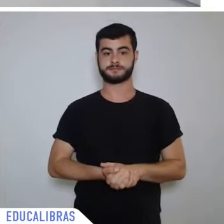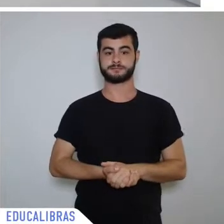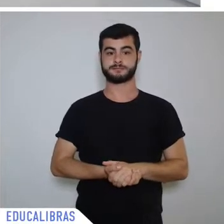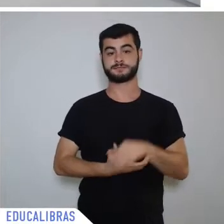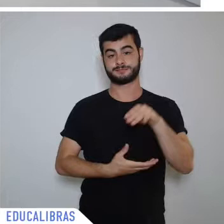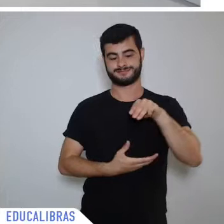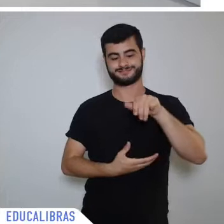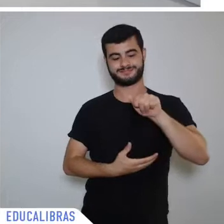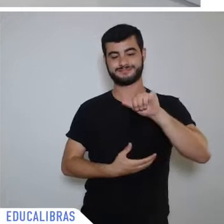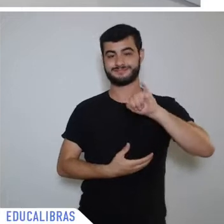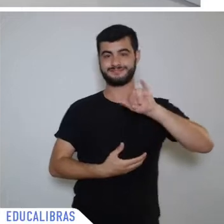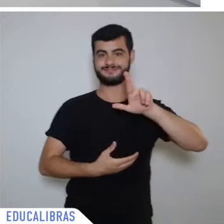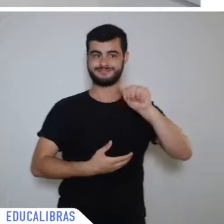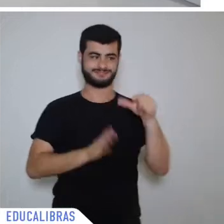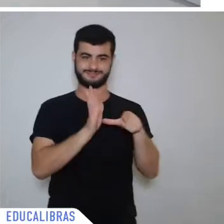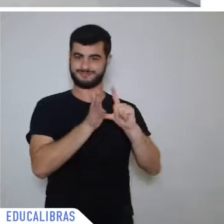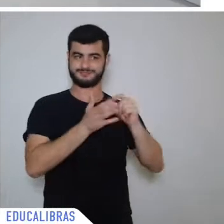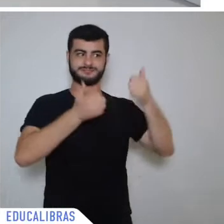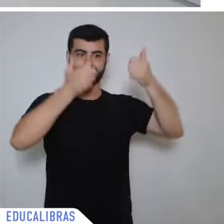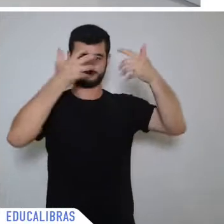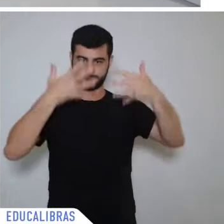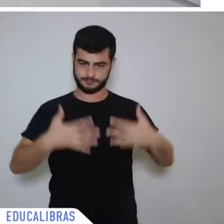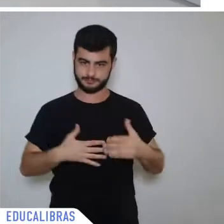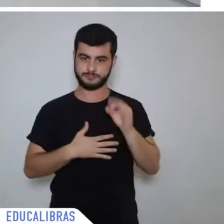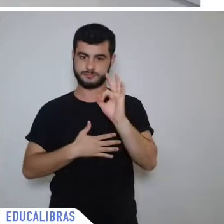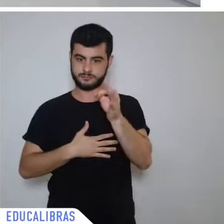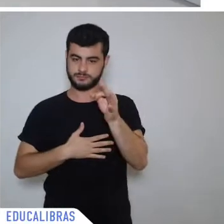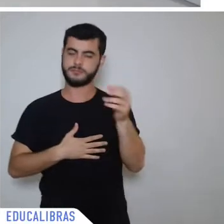has mentioned, I am